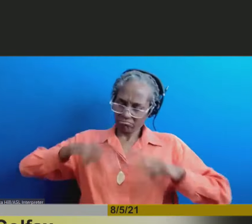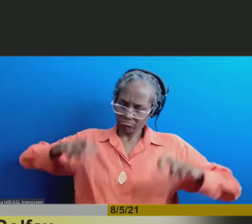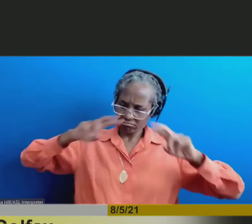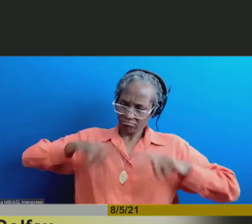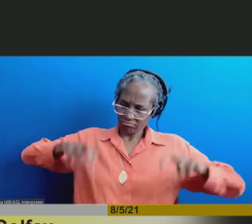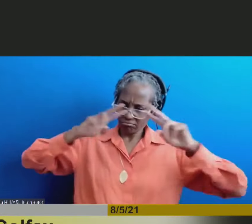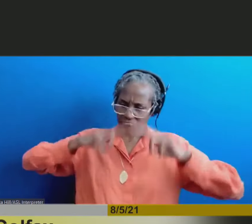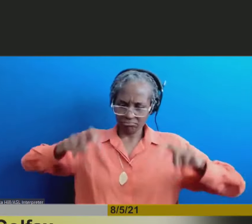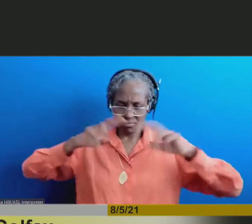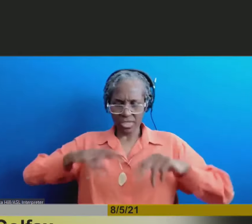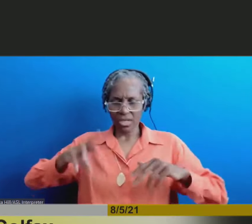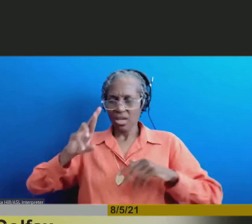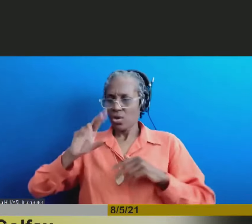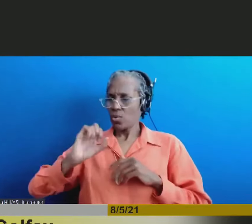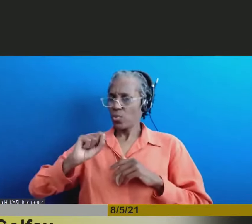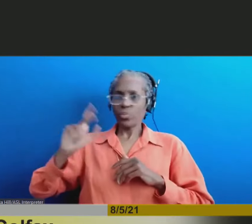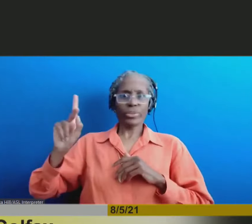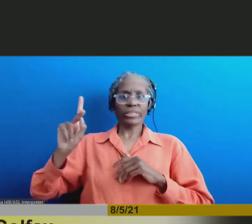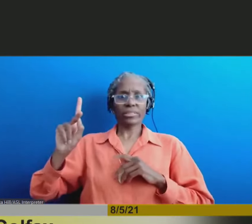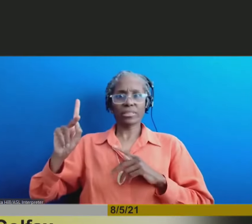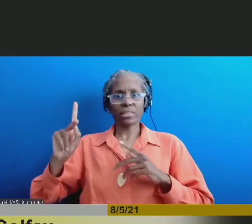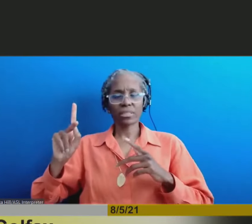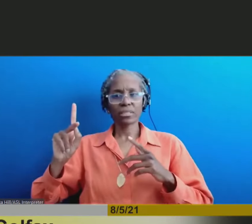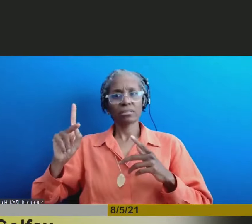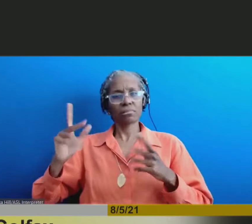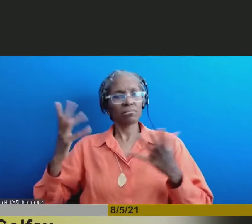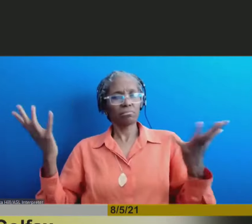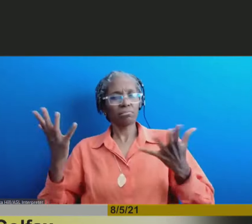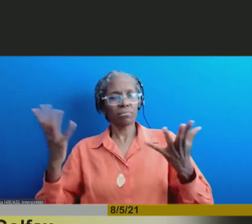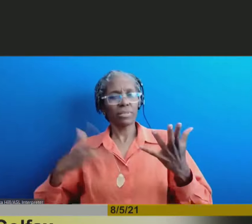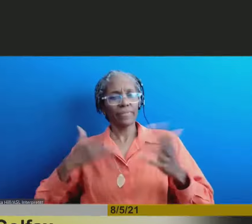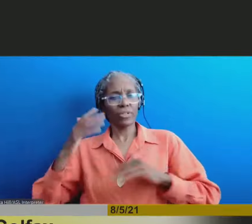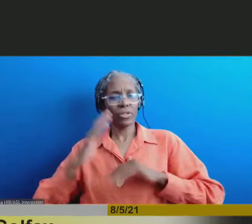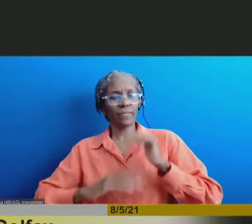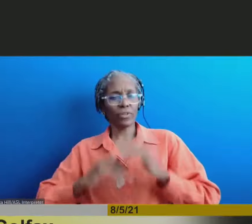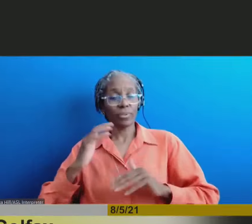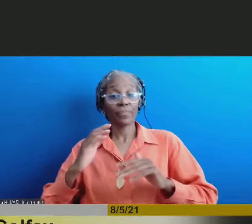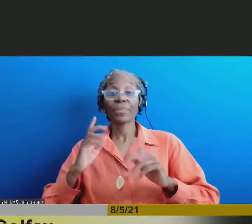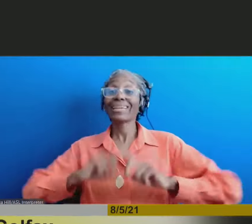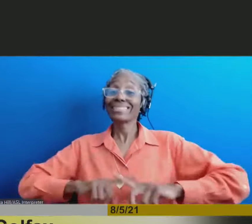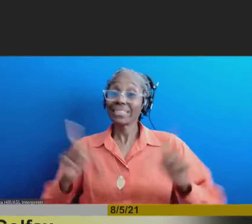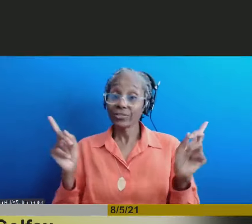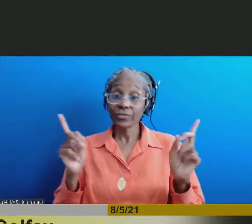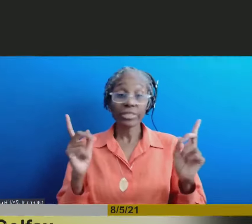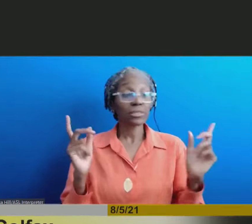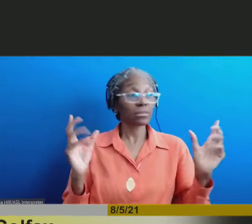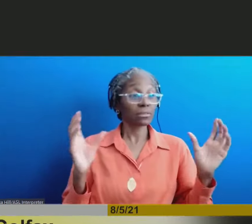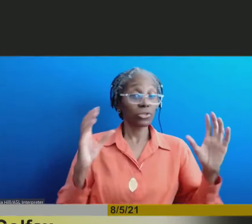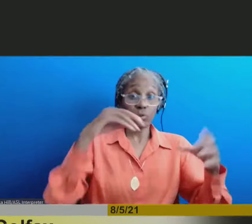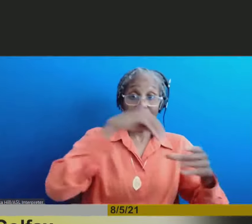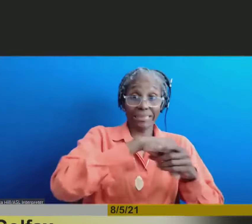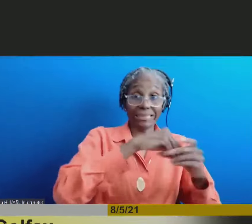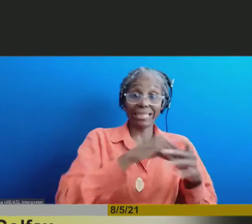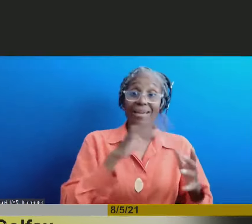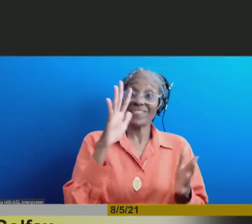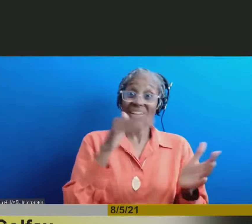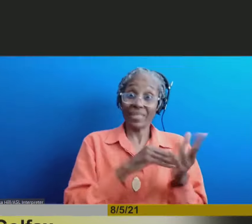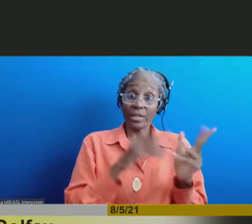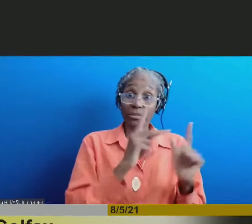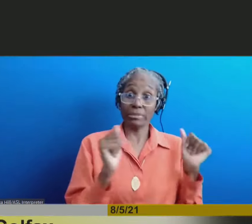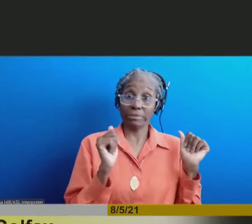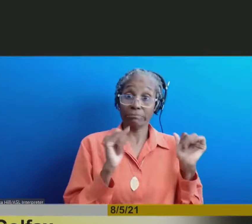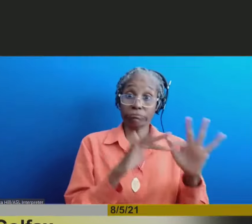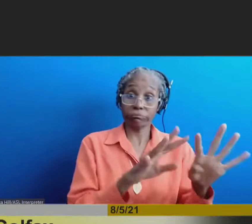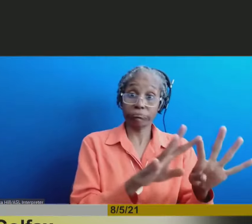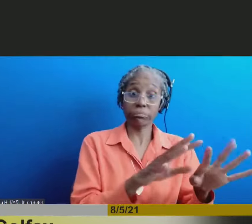about what we're comfortable doing. There's a big difference between an indoor gathering of 5,000 people